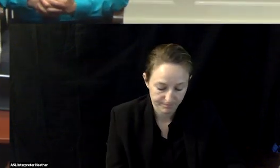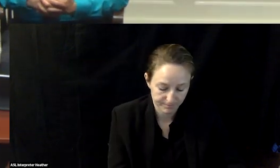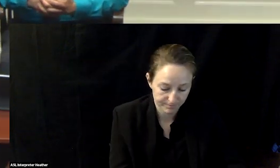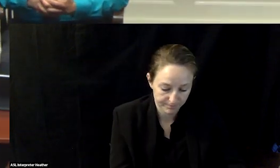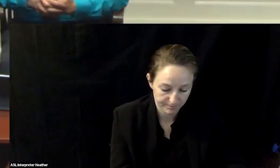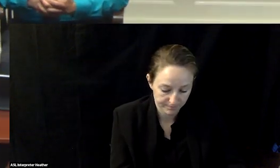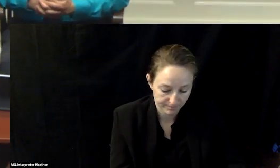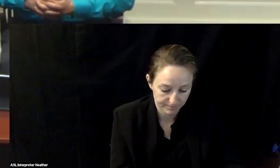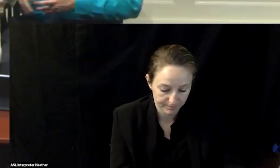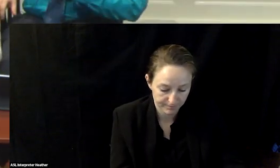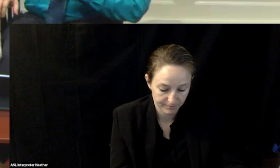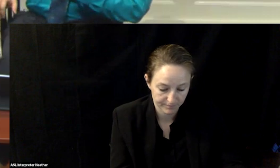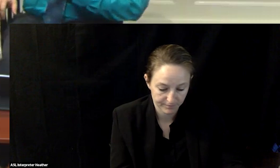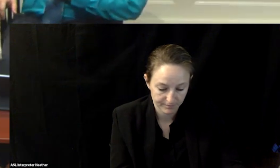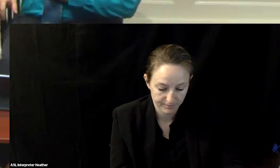Ah.